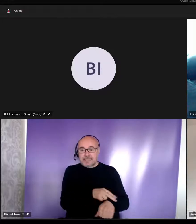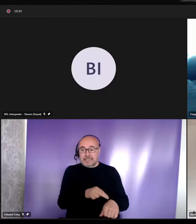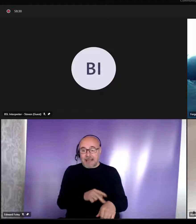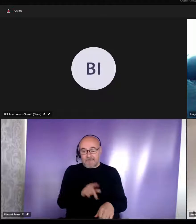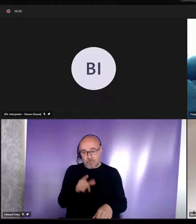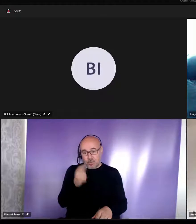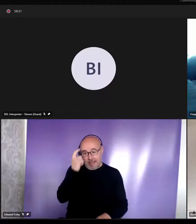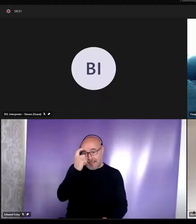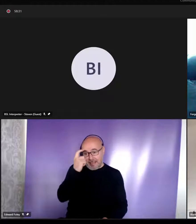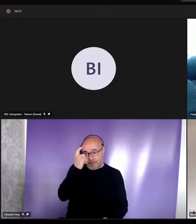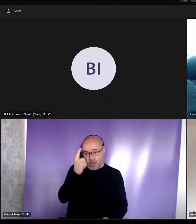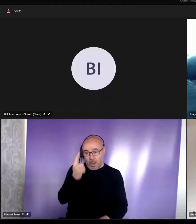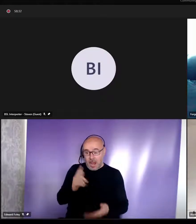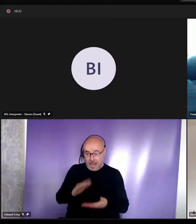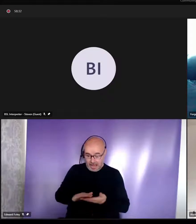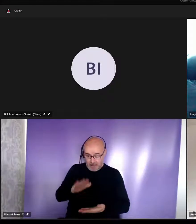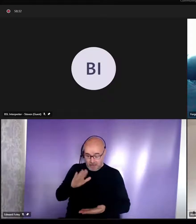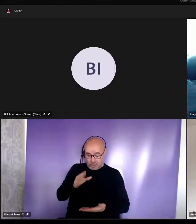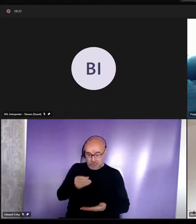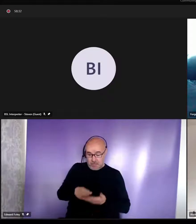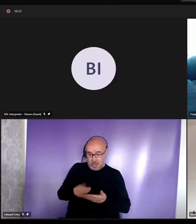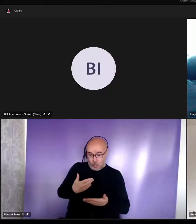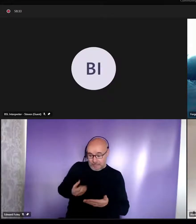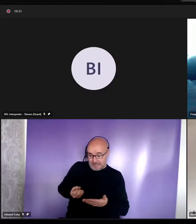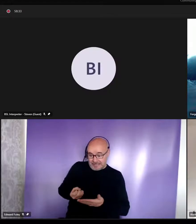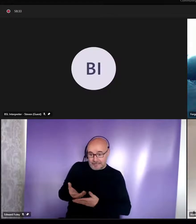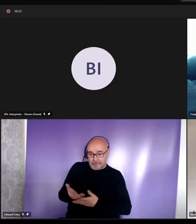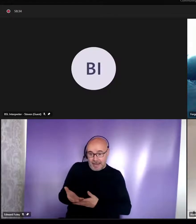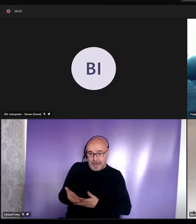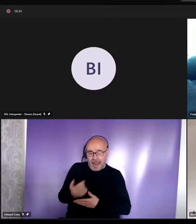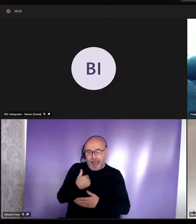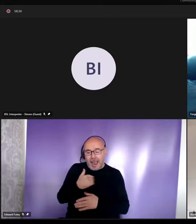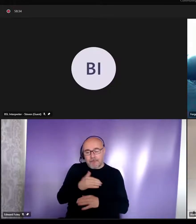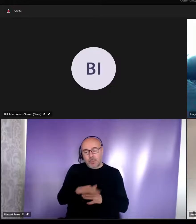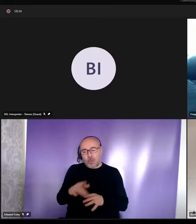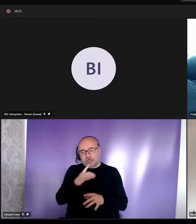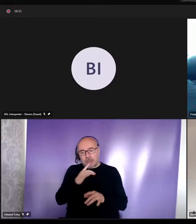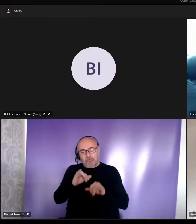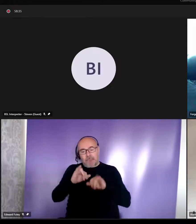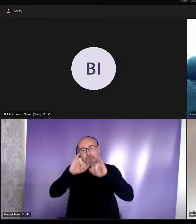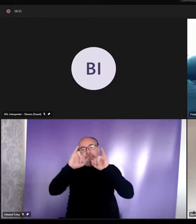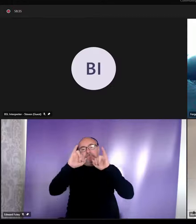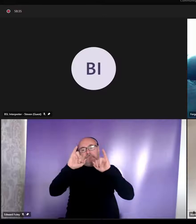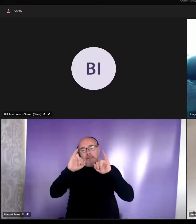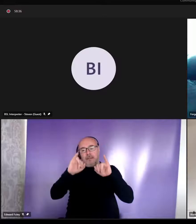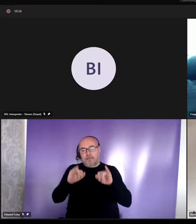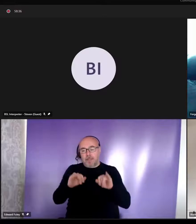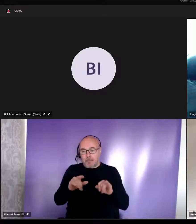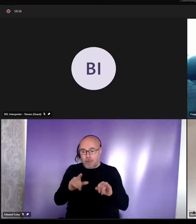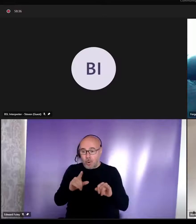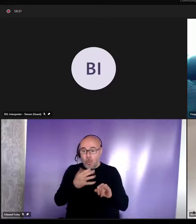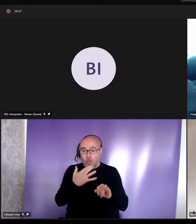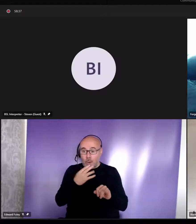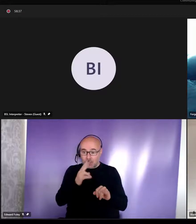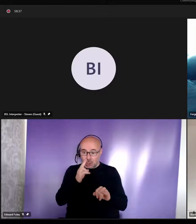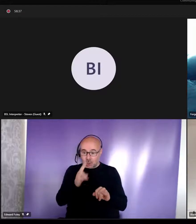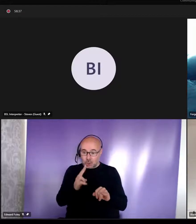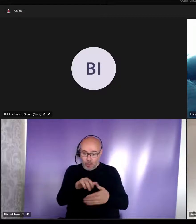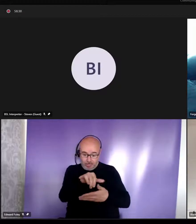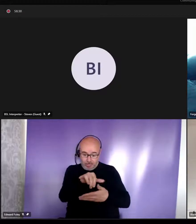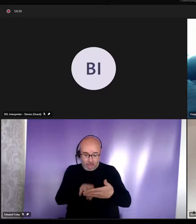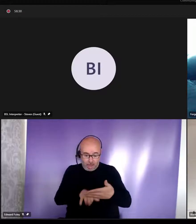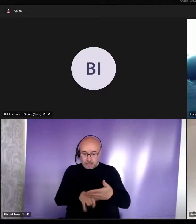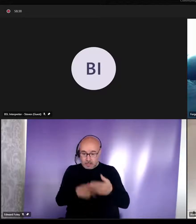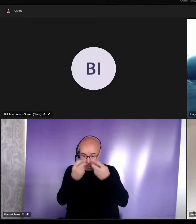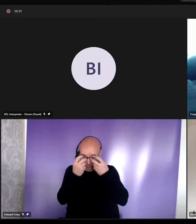spent, that there was I'm not going to say it was horrendous. It was quite a difficult one to swallow when you've seen that article and the amount of vehicles I've got, the